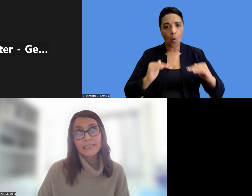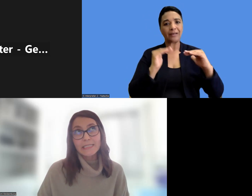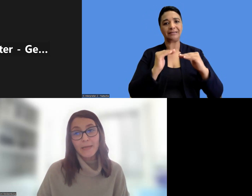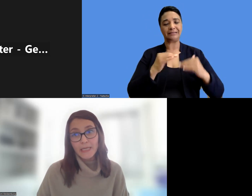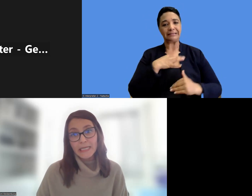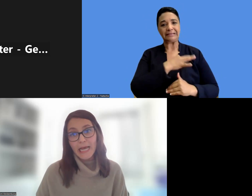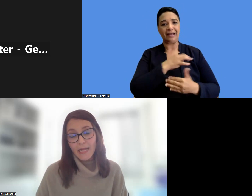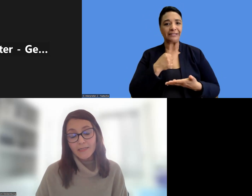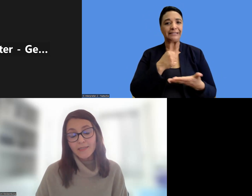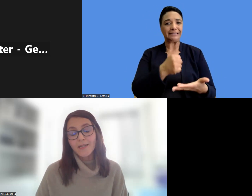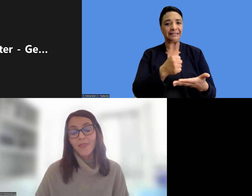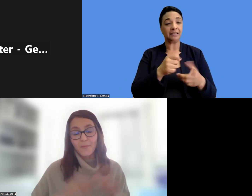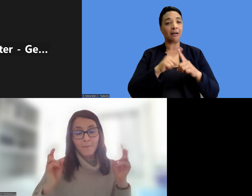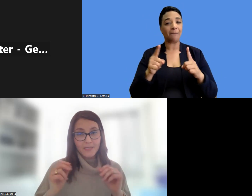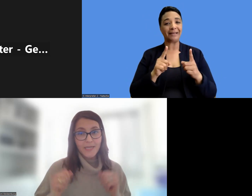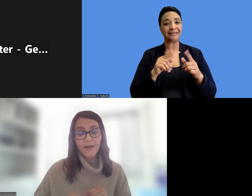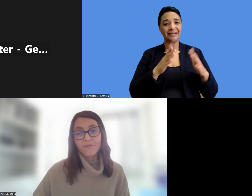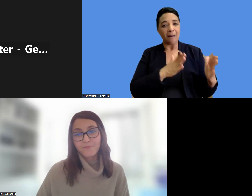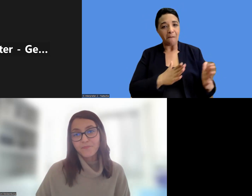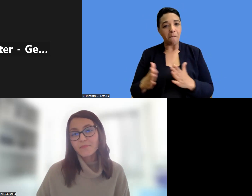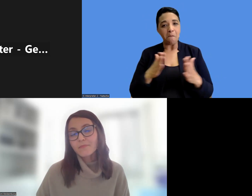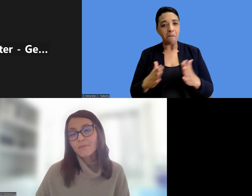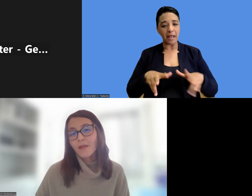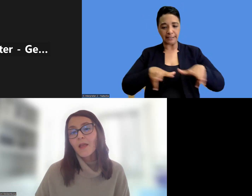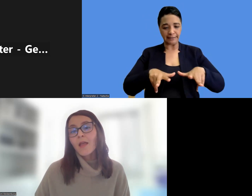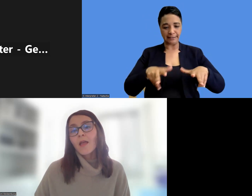is systemic and must have.